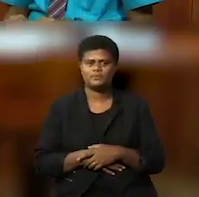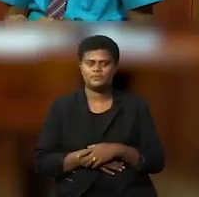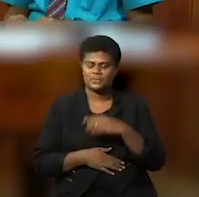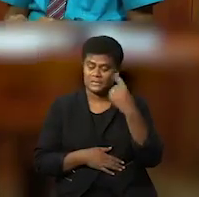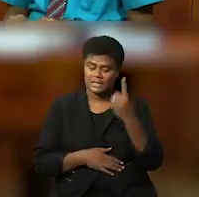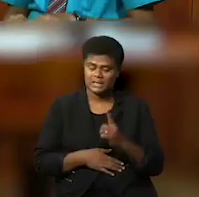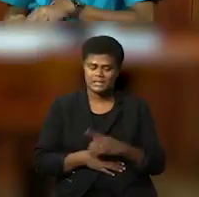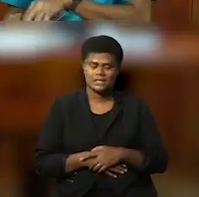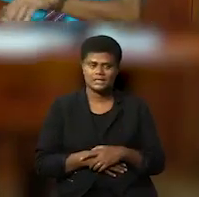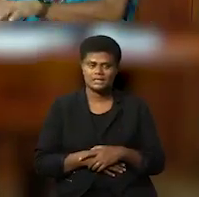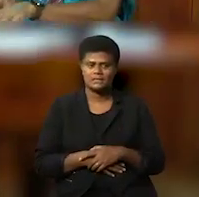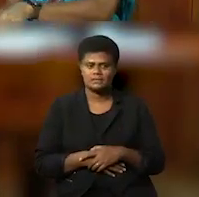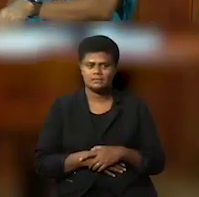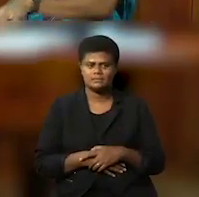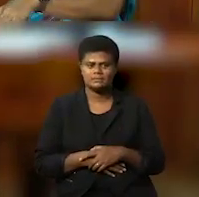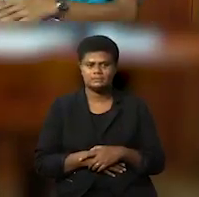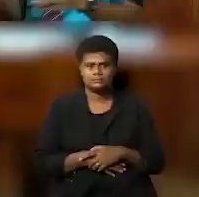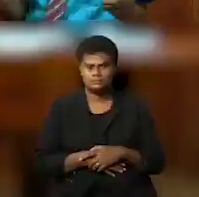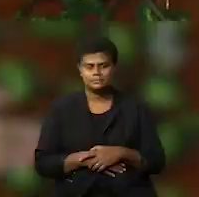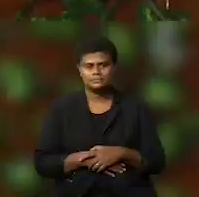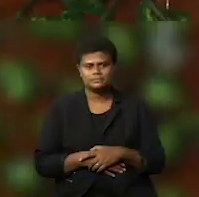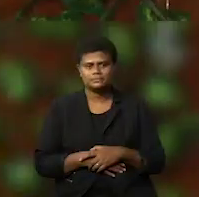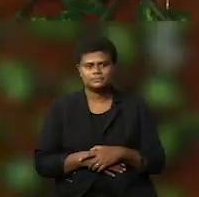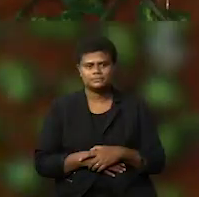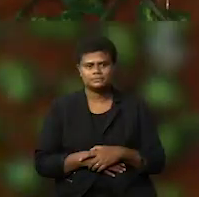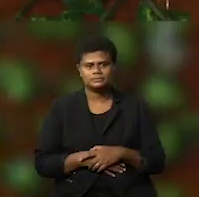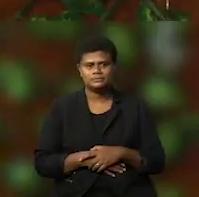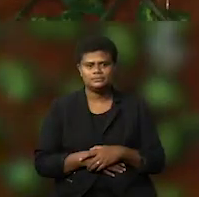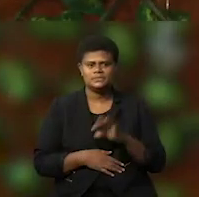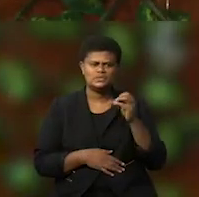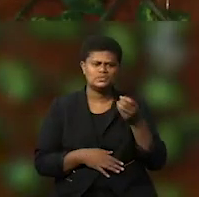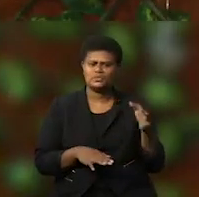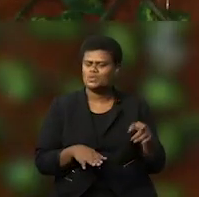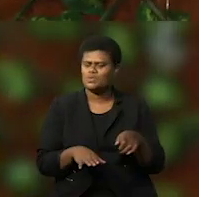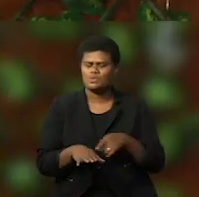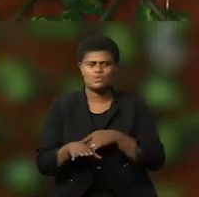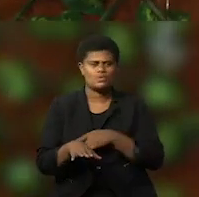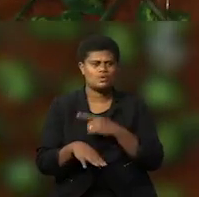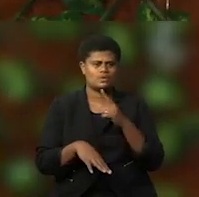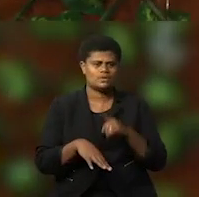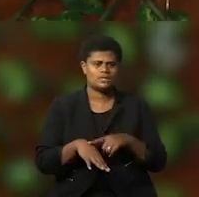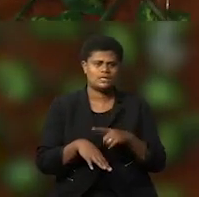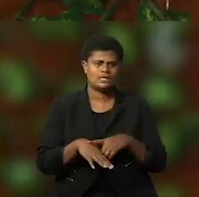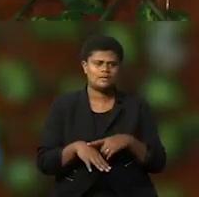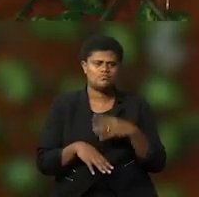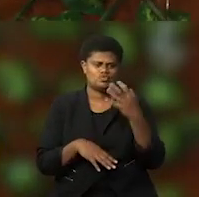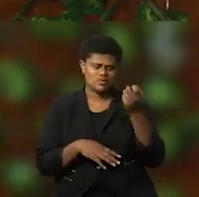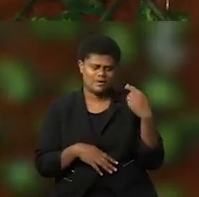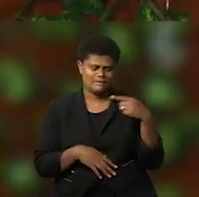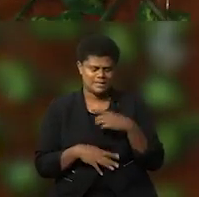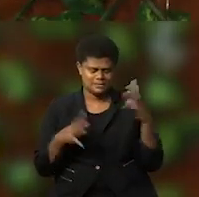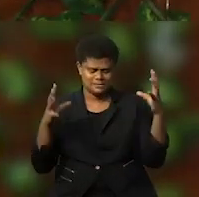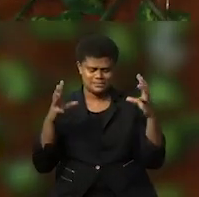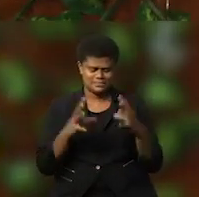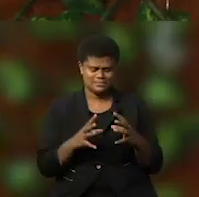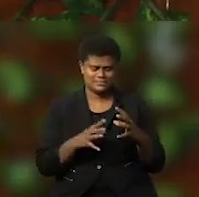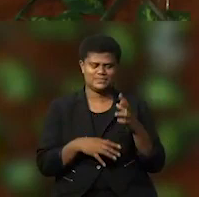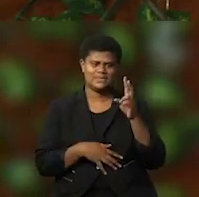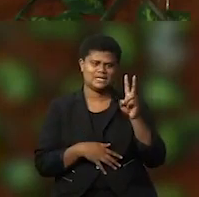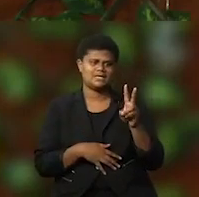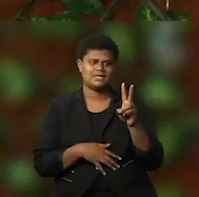yourselves today. I believe that we've been parted into separate teams, and it's been a long time to have us again